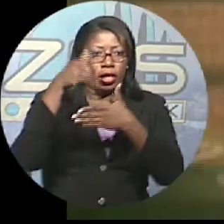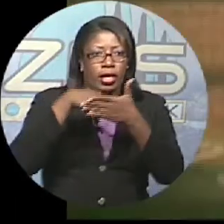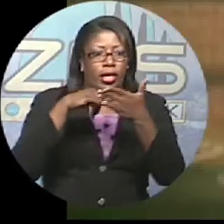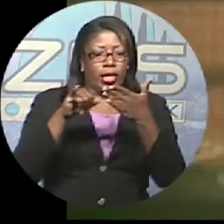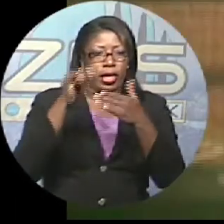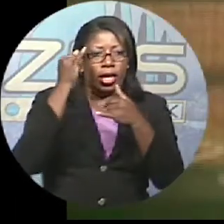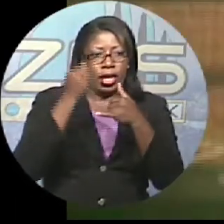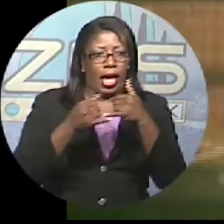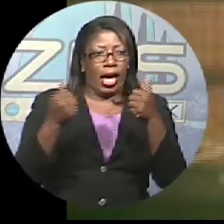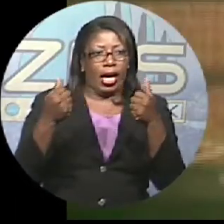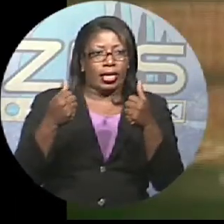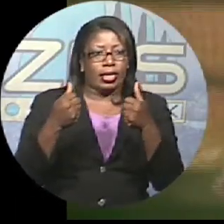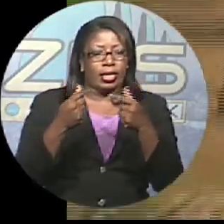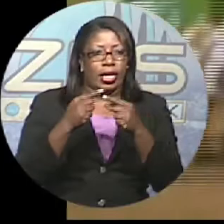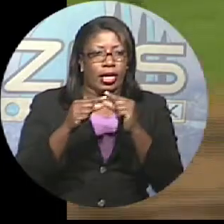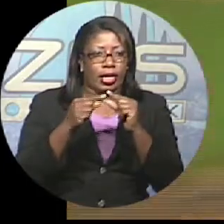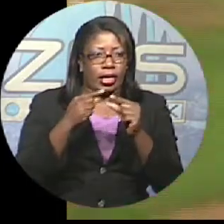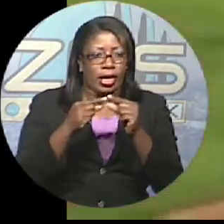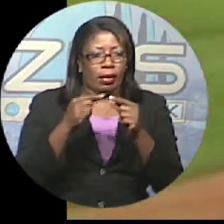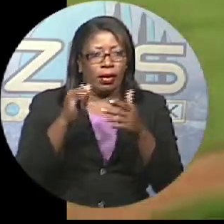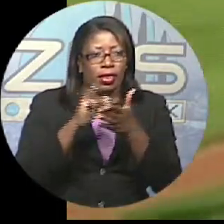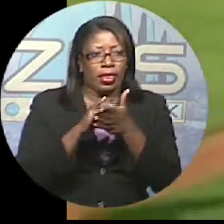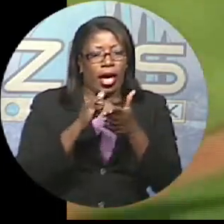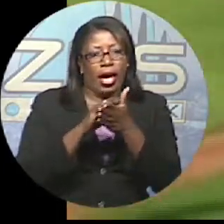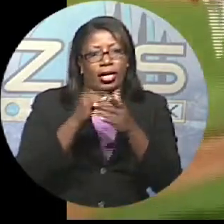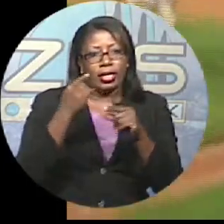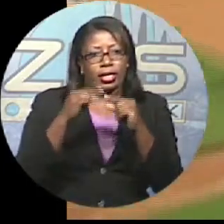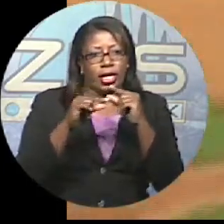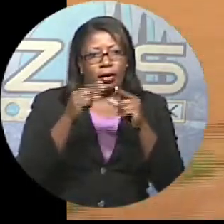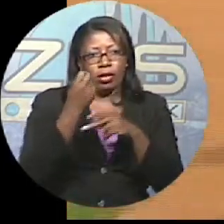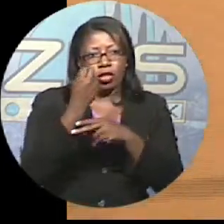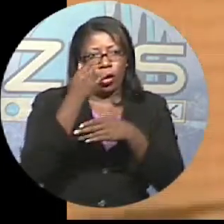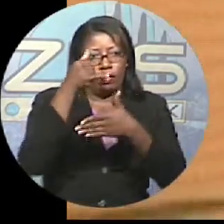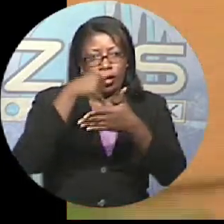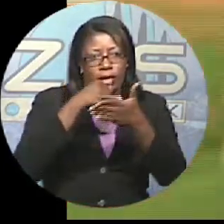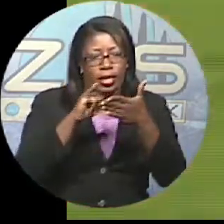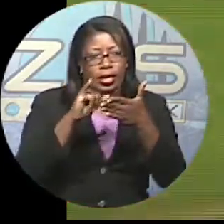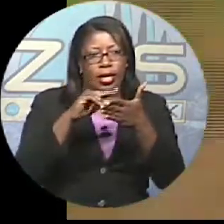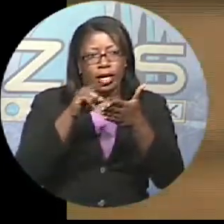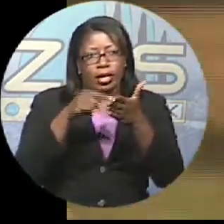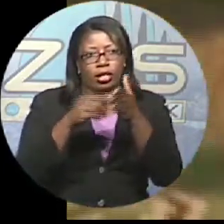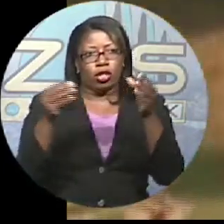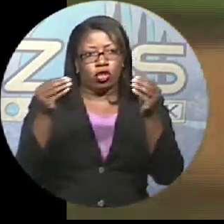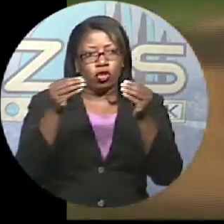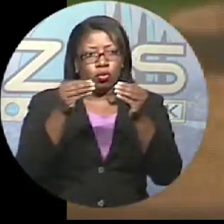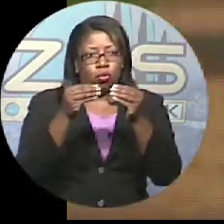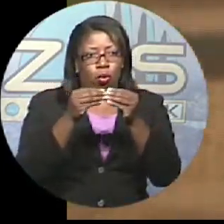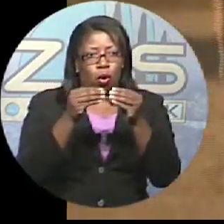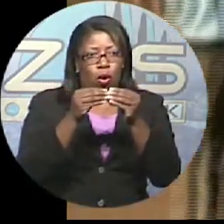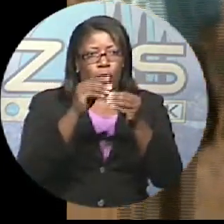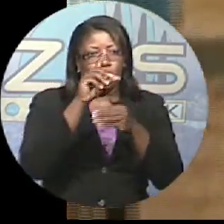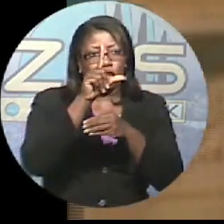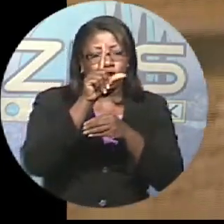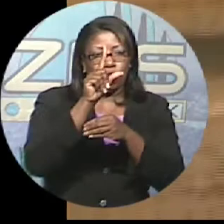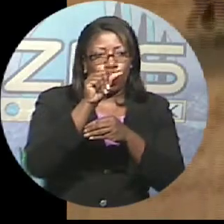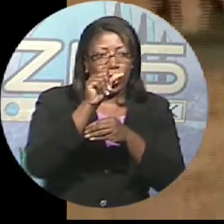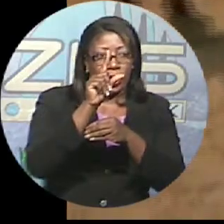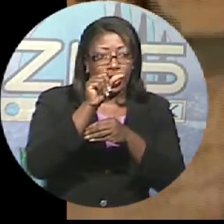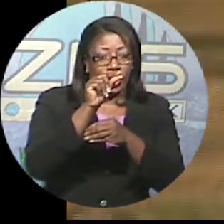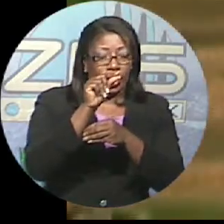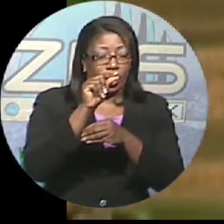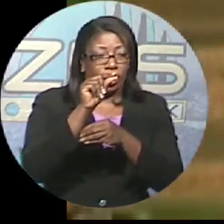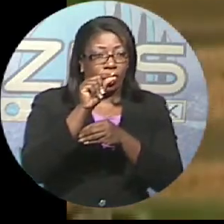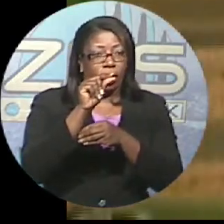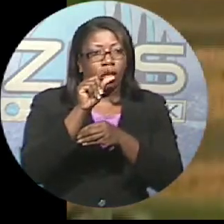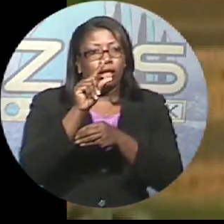last game Wednesday as well. That game went 12 innings. This one went more. Like the 20th inning, Kevin Nutter,